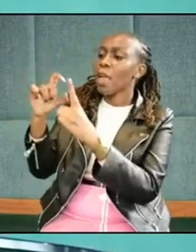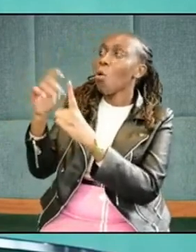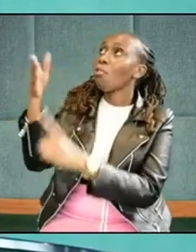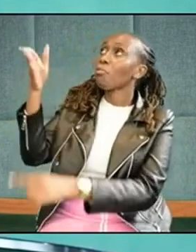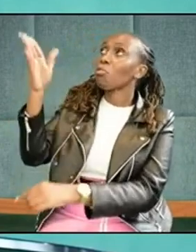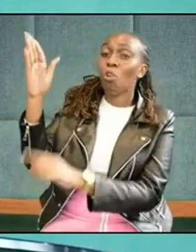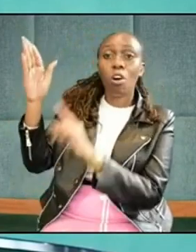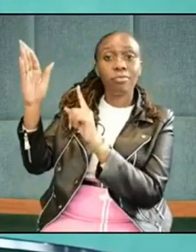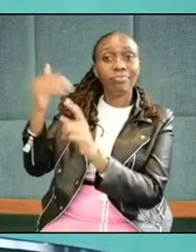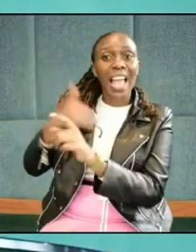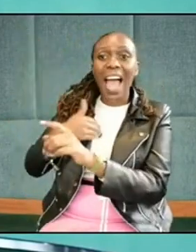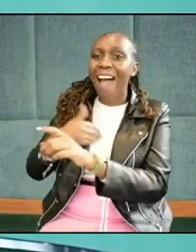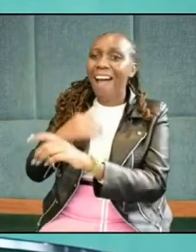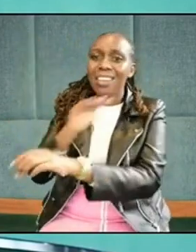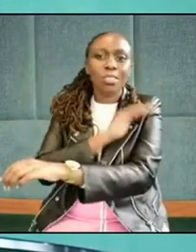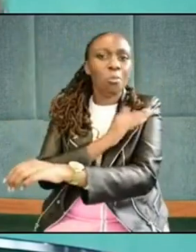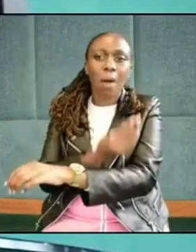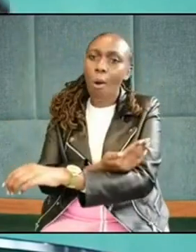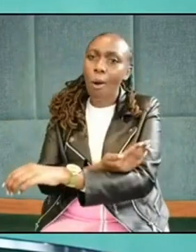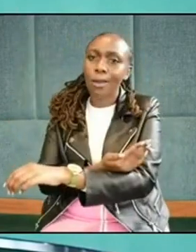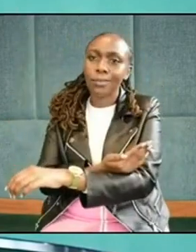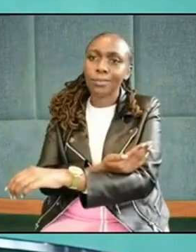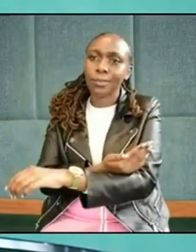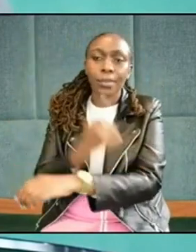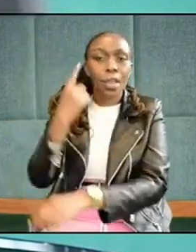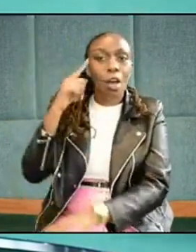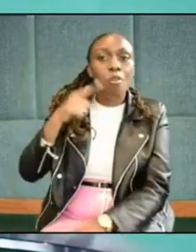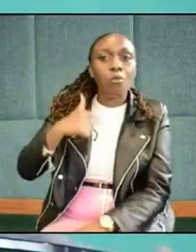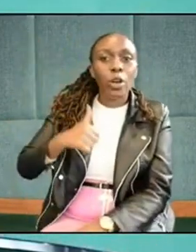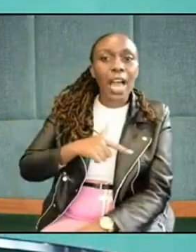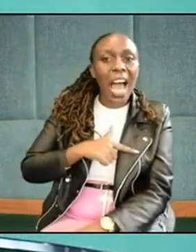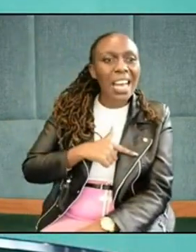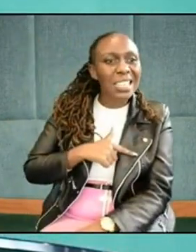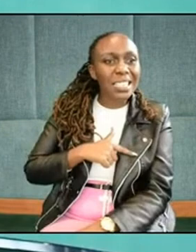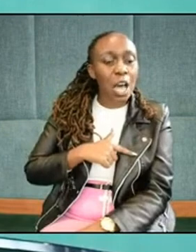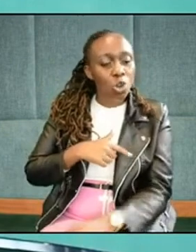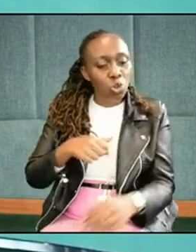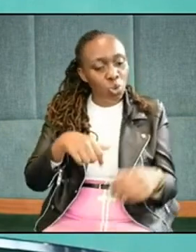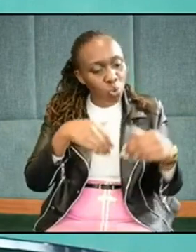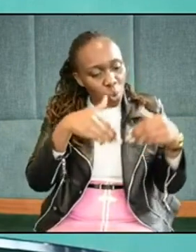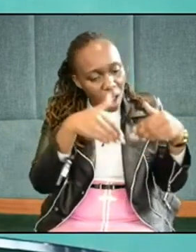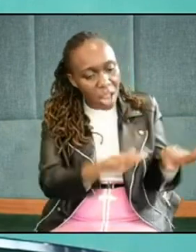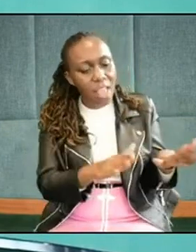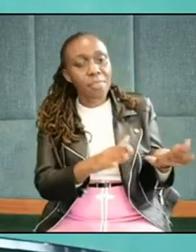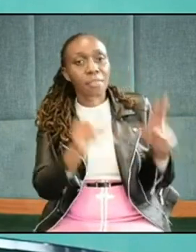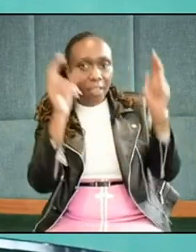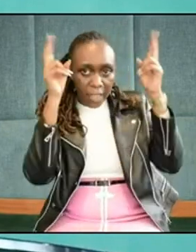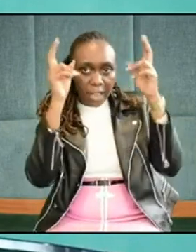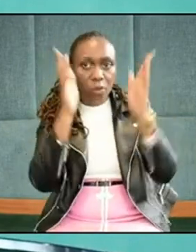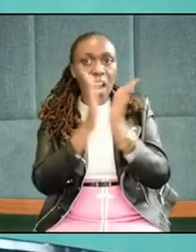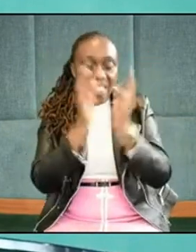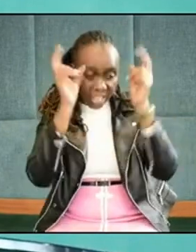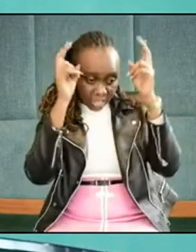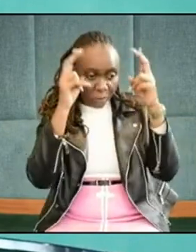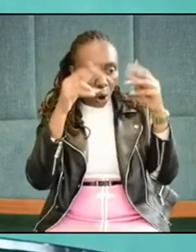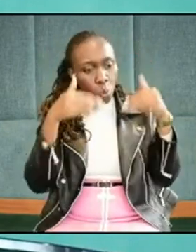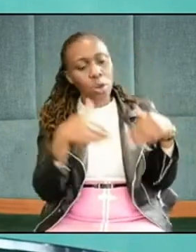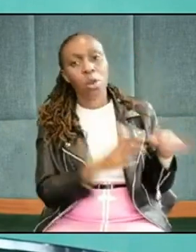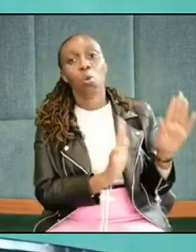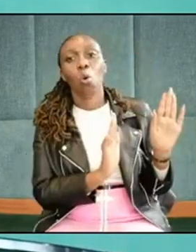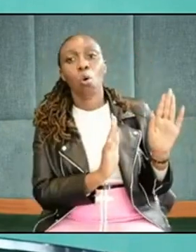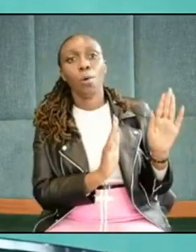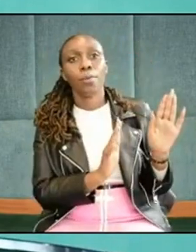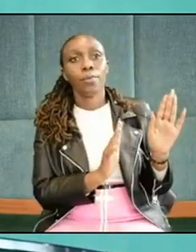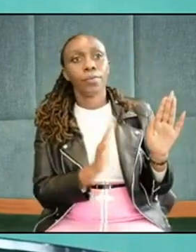God has power, brothers and sisters, for us to resist the devil and he will flee from us.